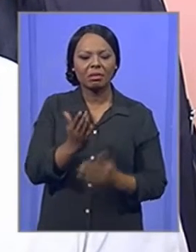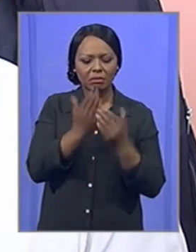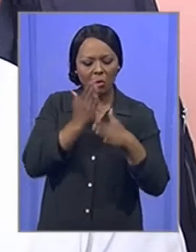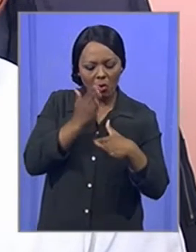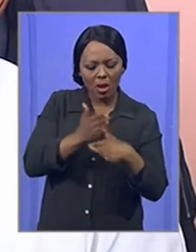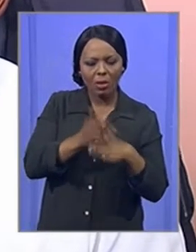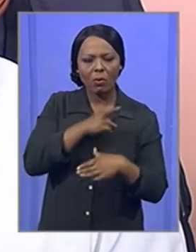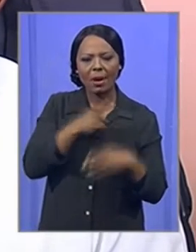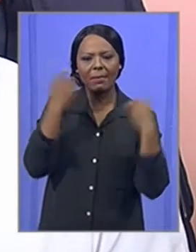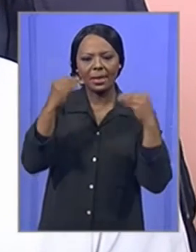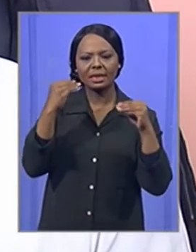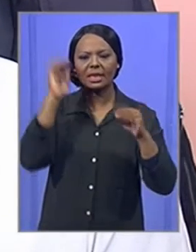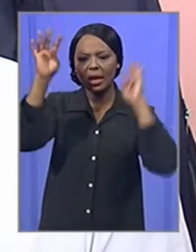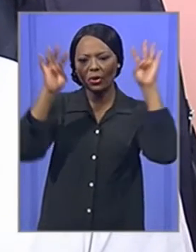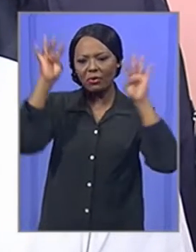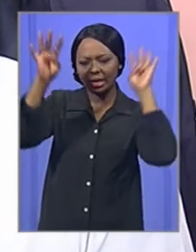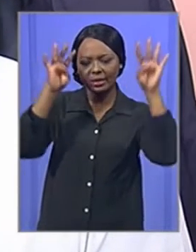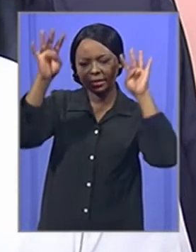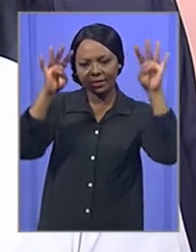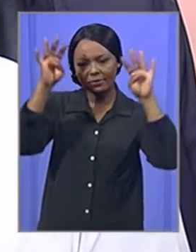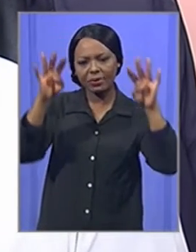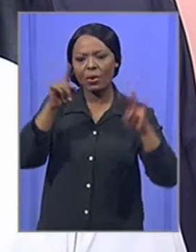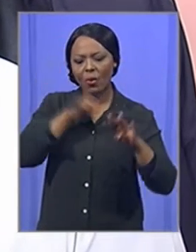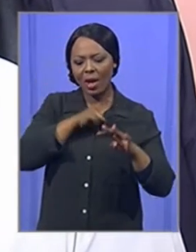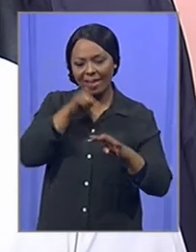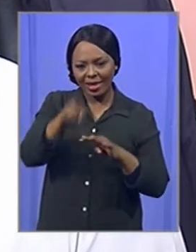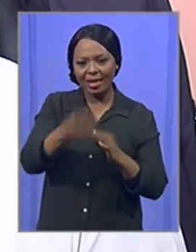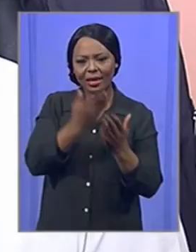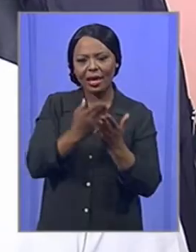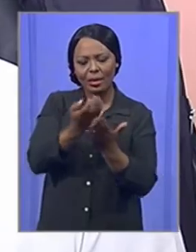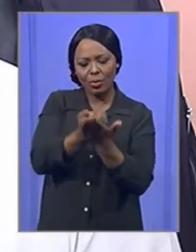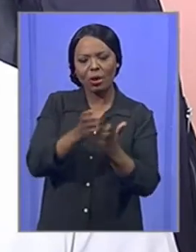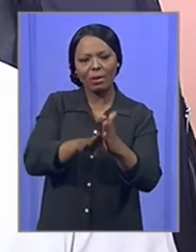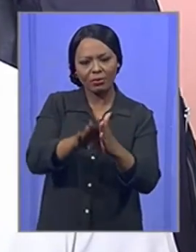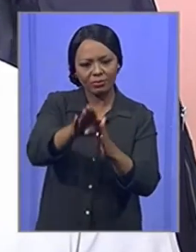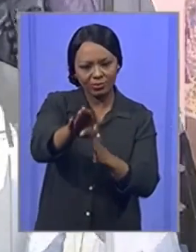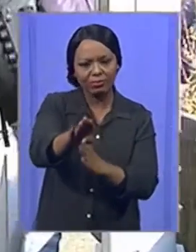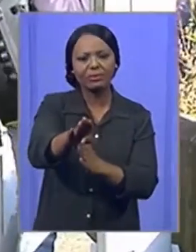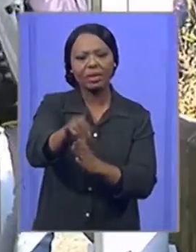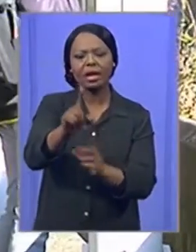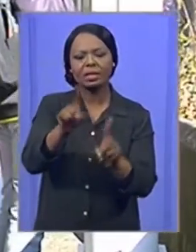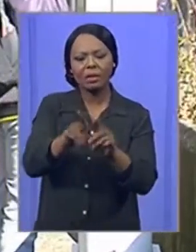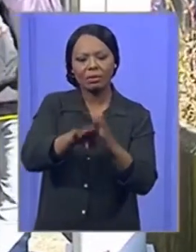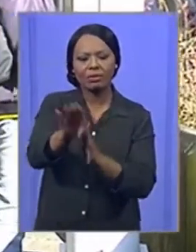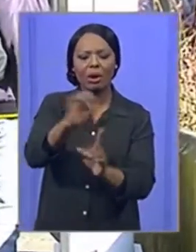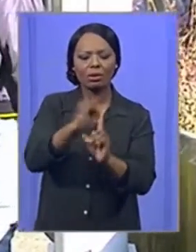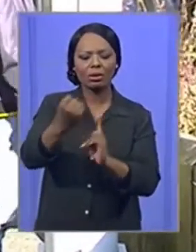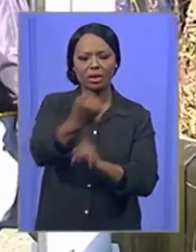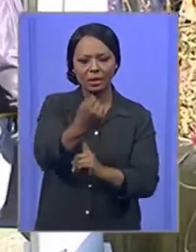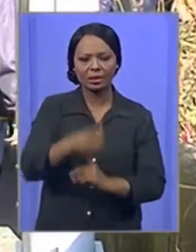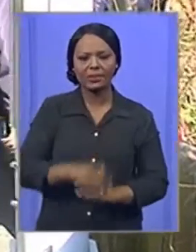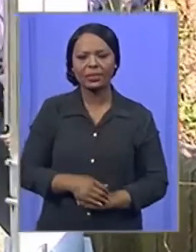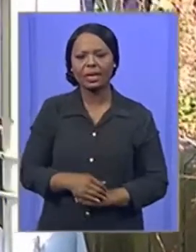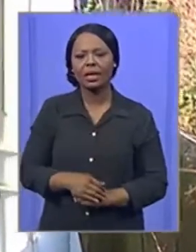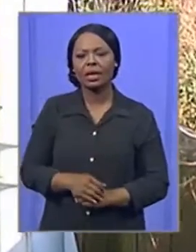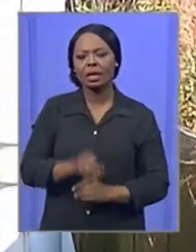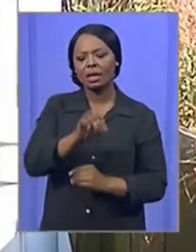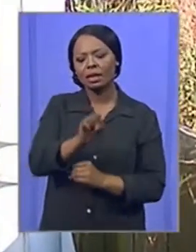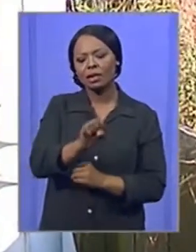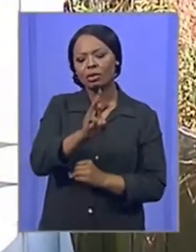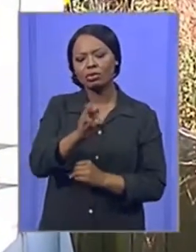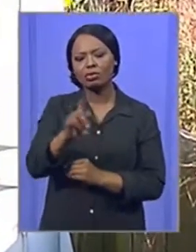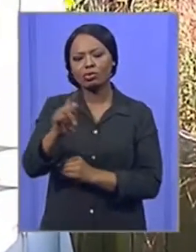businesses, innovative businesses that are actually going to drive measurable socio-economic impact in society. Lenaane la SEED le kgonne go kopana le beng